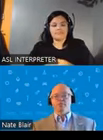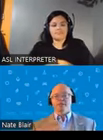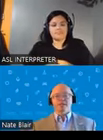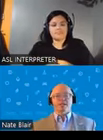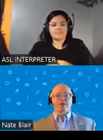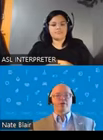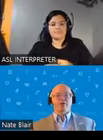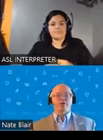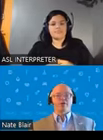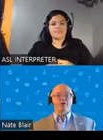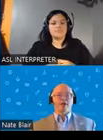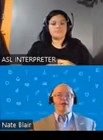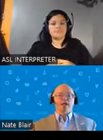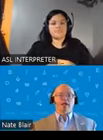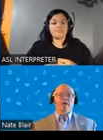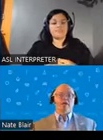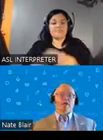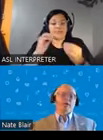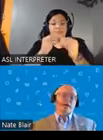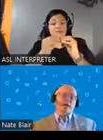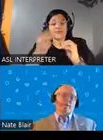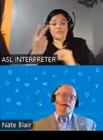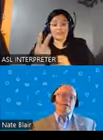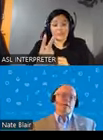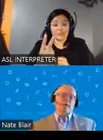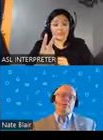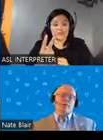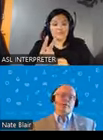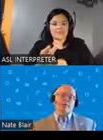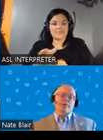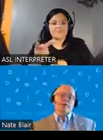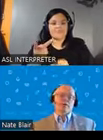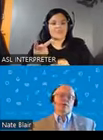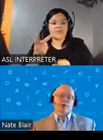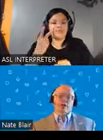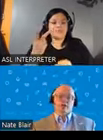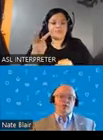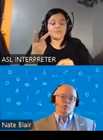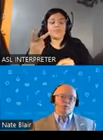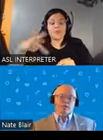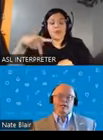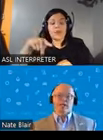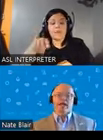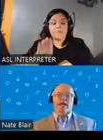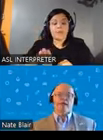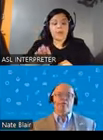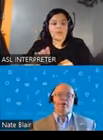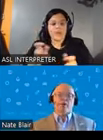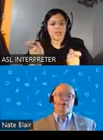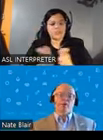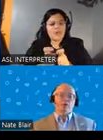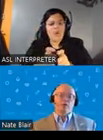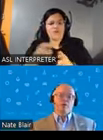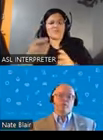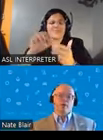As we move into scenario two, not only are we thinking about distributed PV and storage where it's economic, but